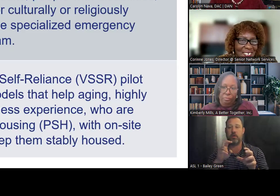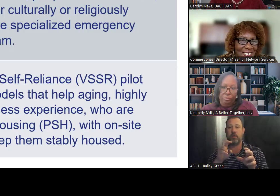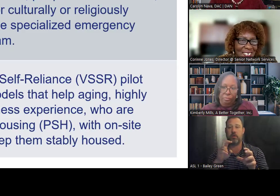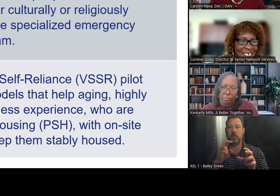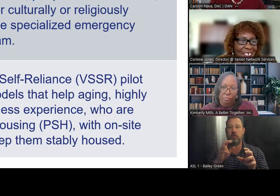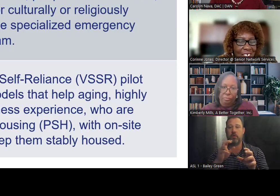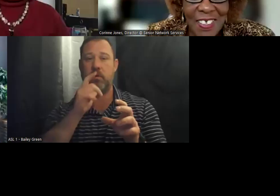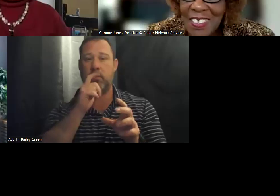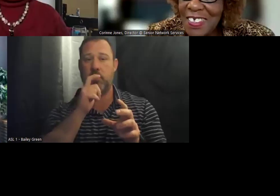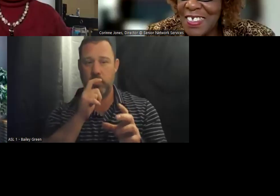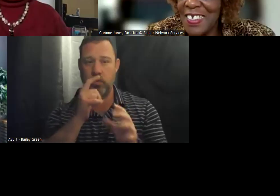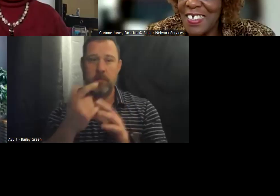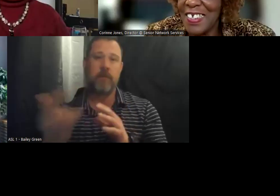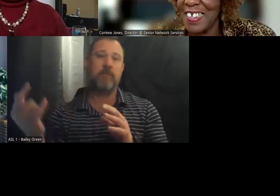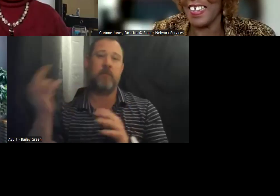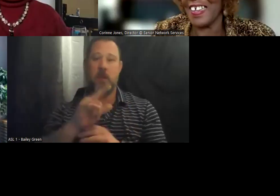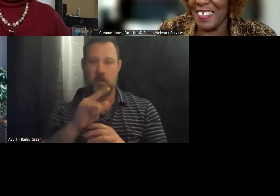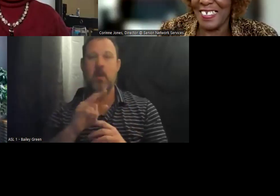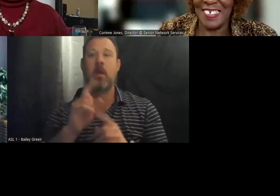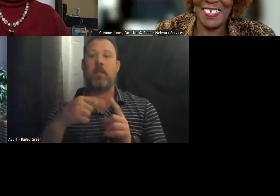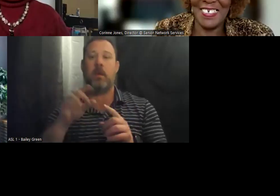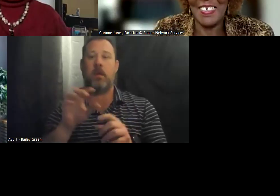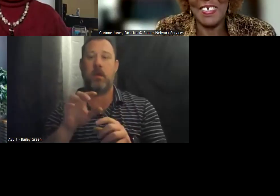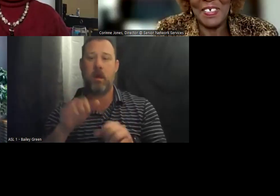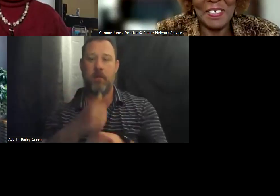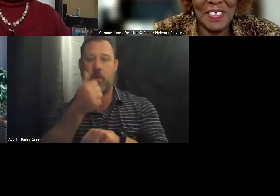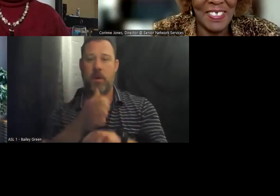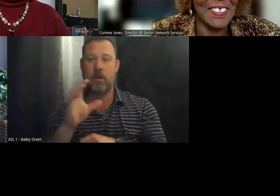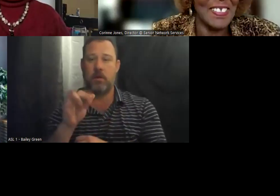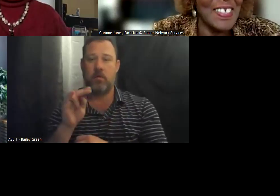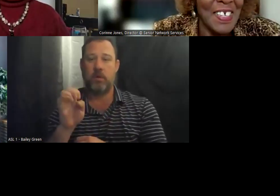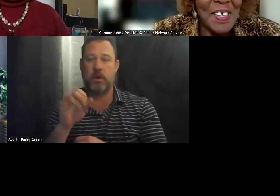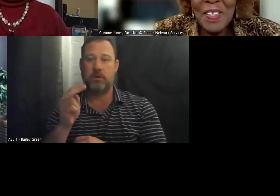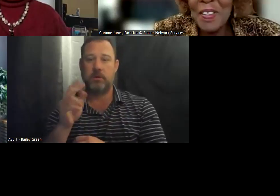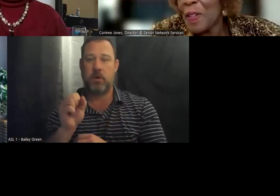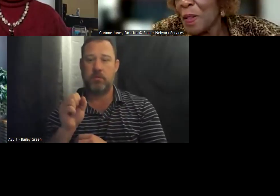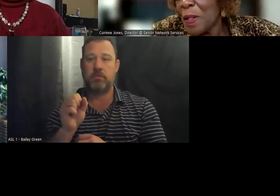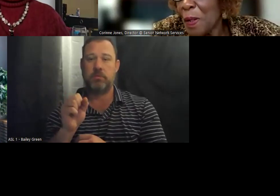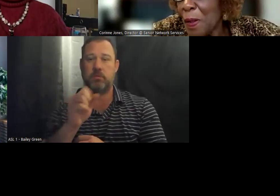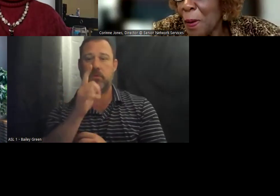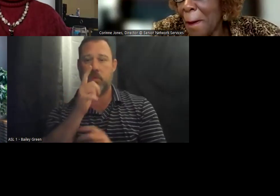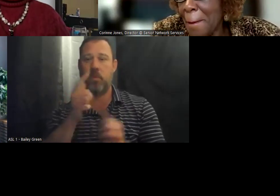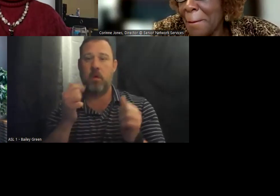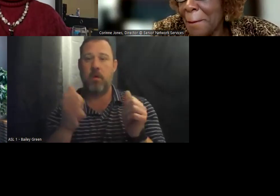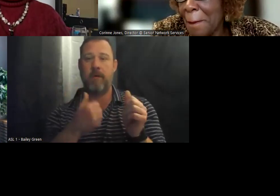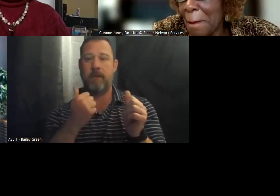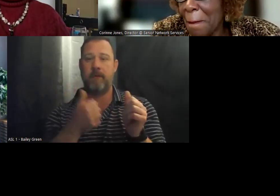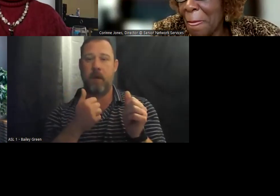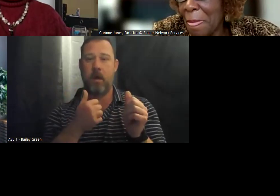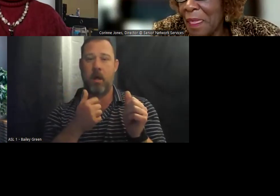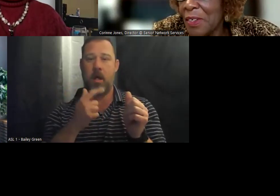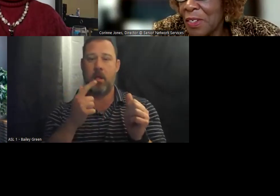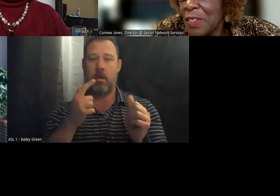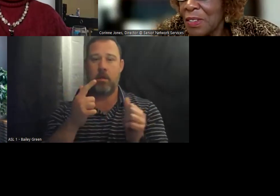who took a flight and got appointed, Karine Jones, and then she will be followed by